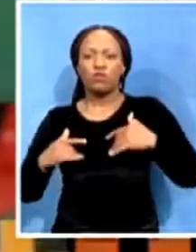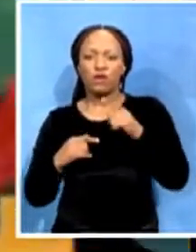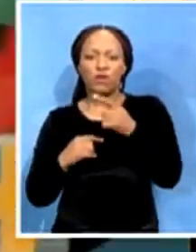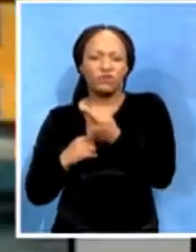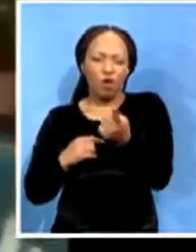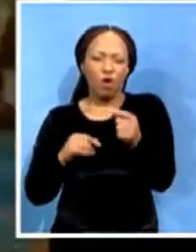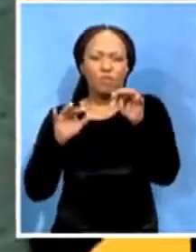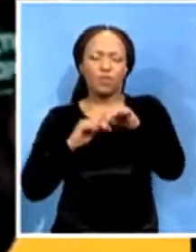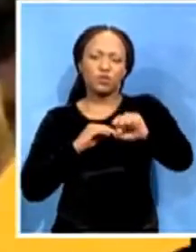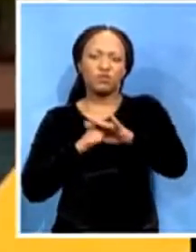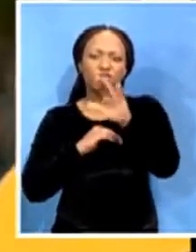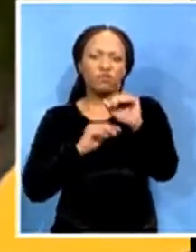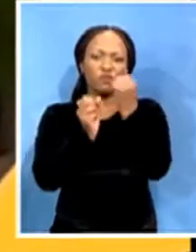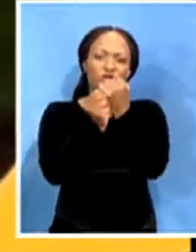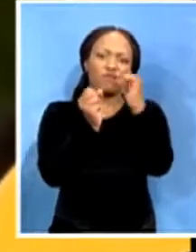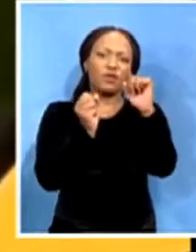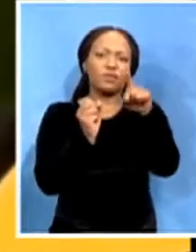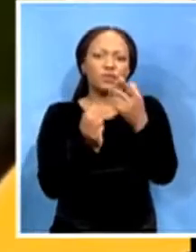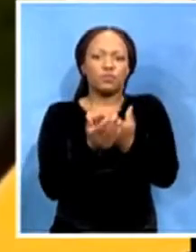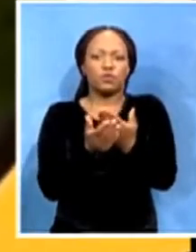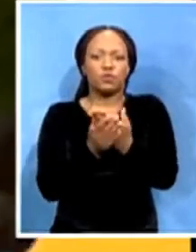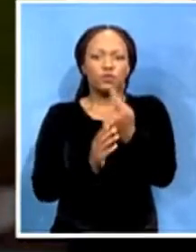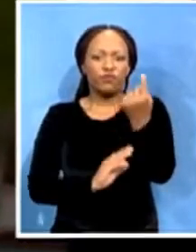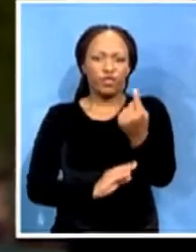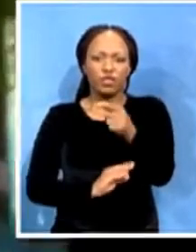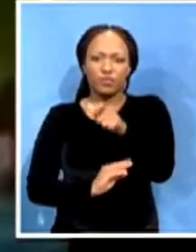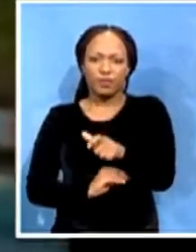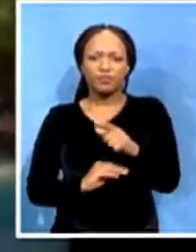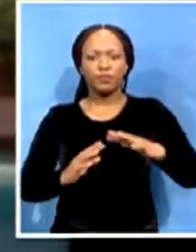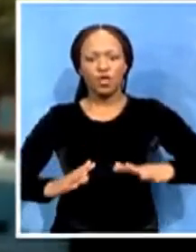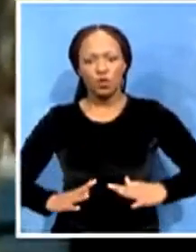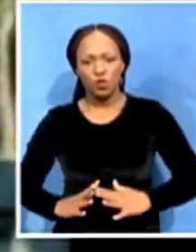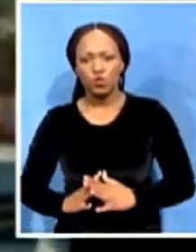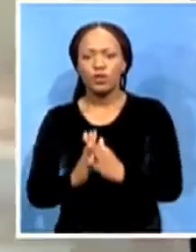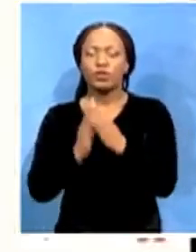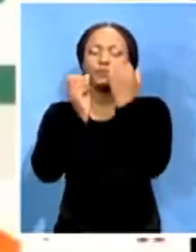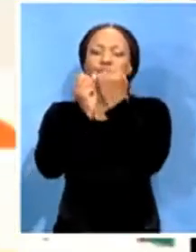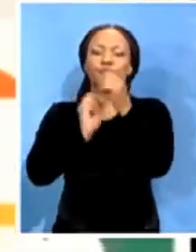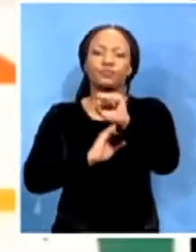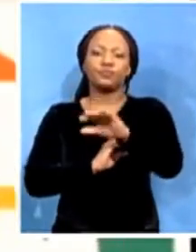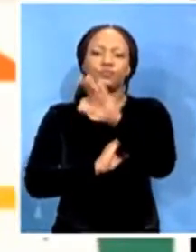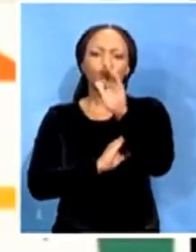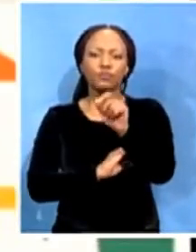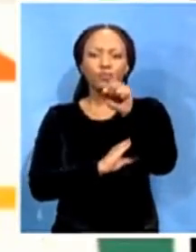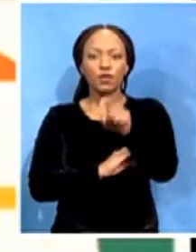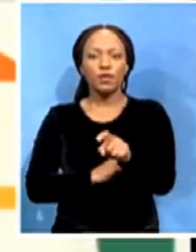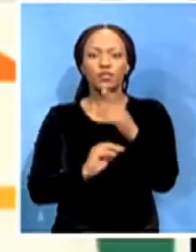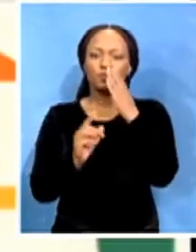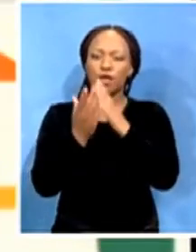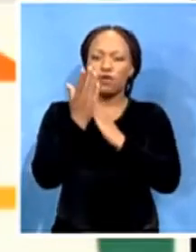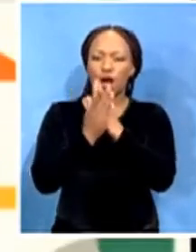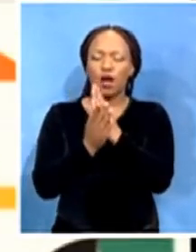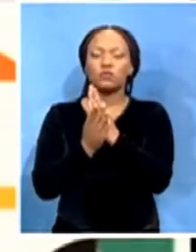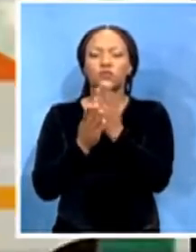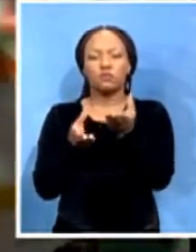of each person. Build a united and democratic South Africa, able to take its rightful place as a sovereign state in the family of